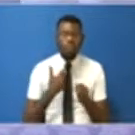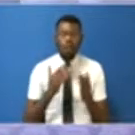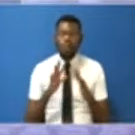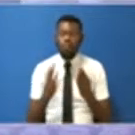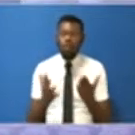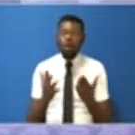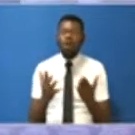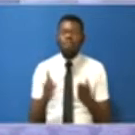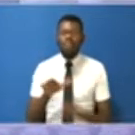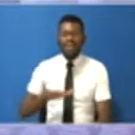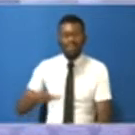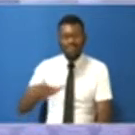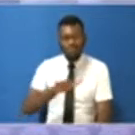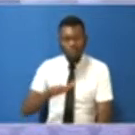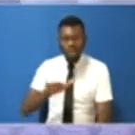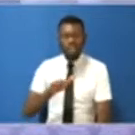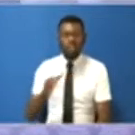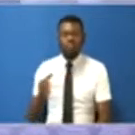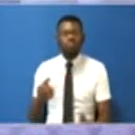fix the environment